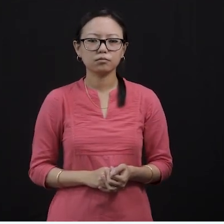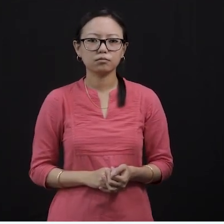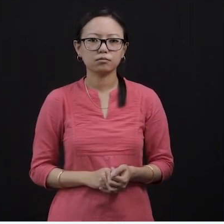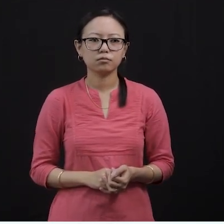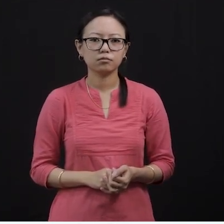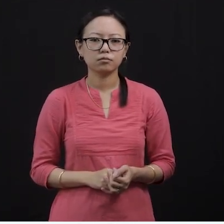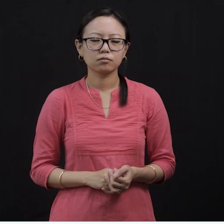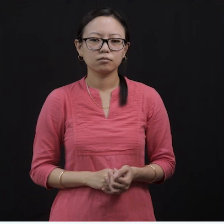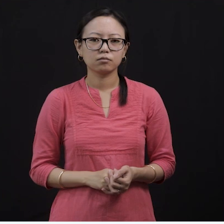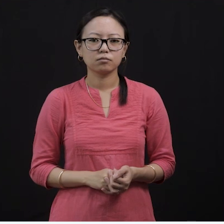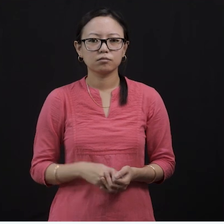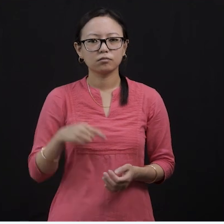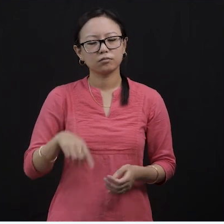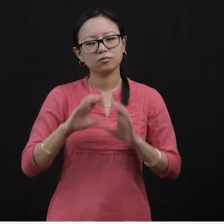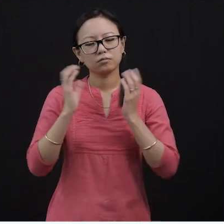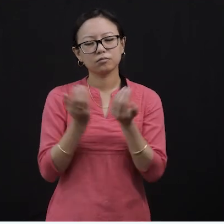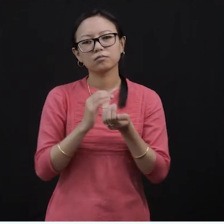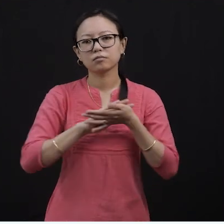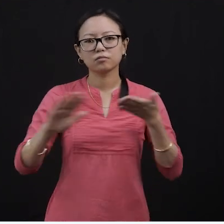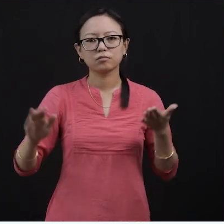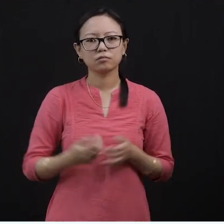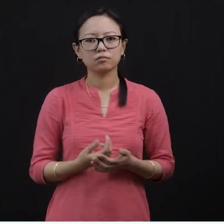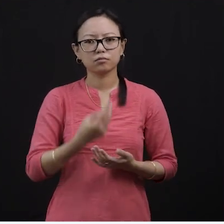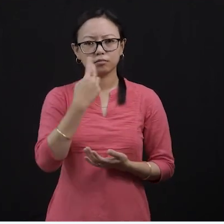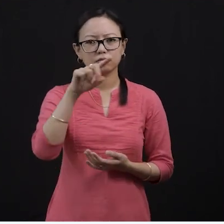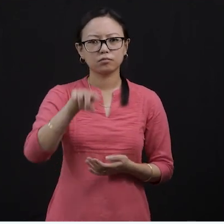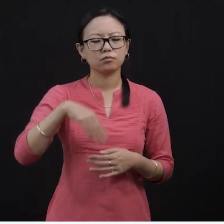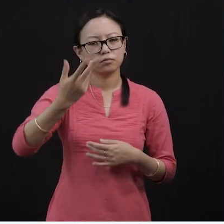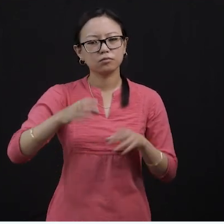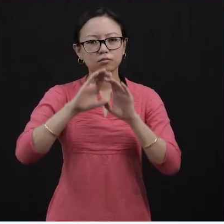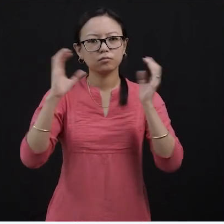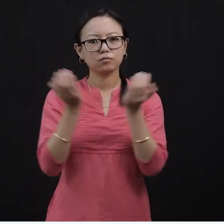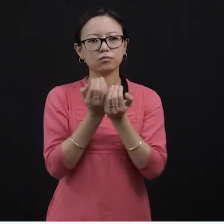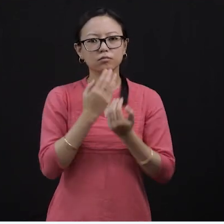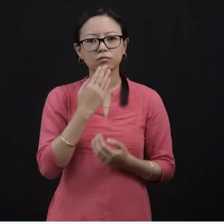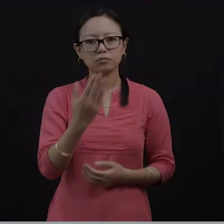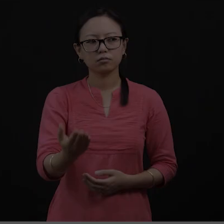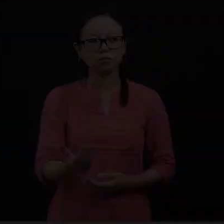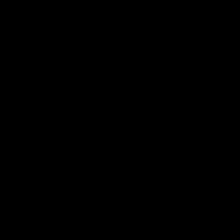So that is the end of our class today, students. See you in our next class. Thank you.